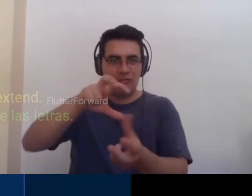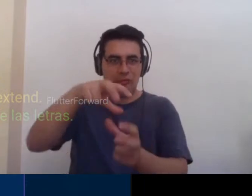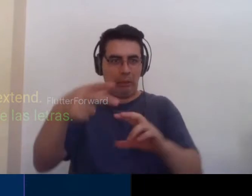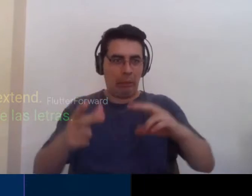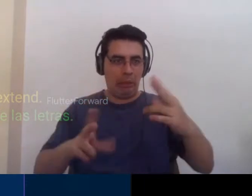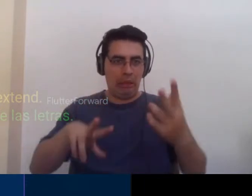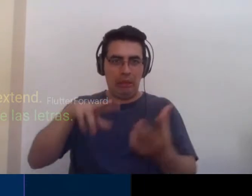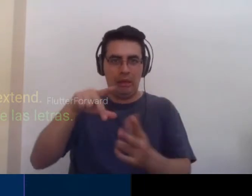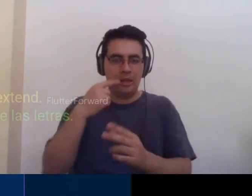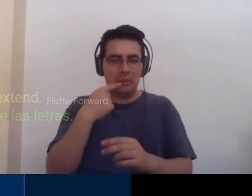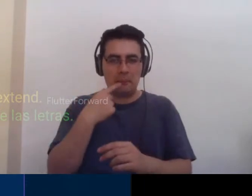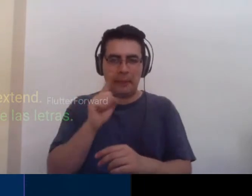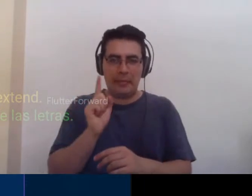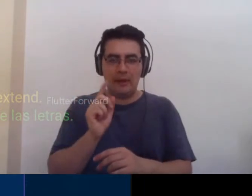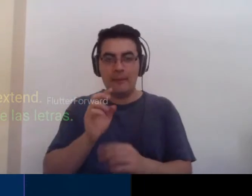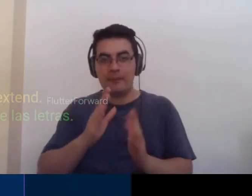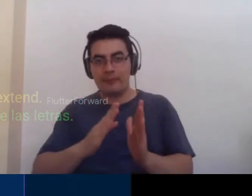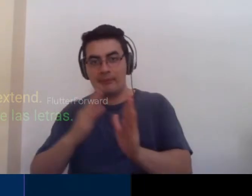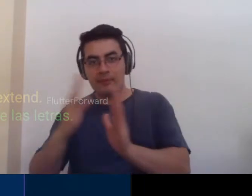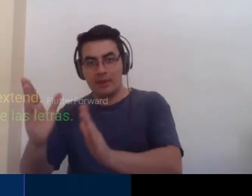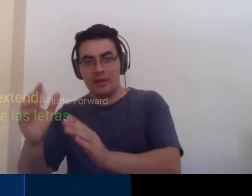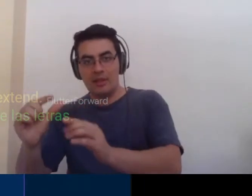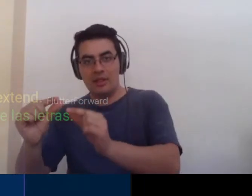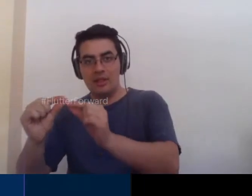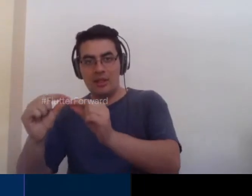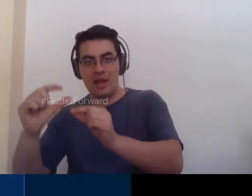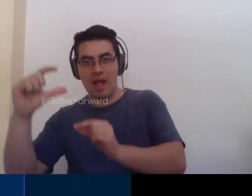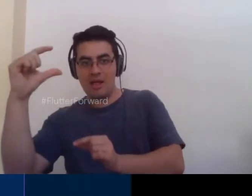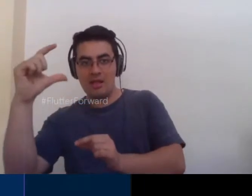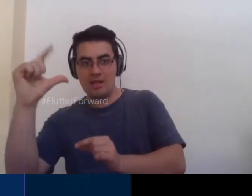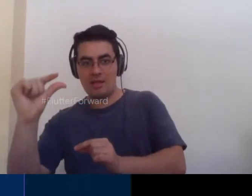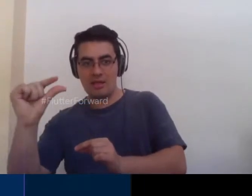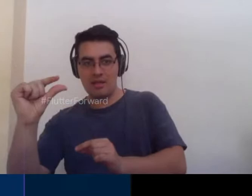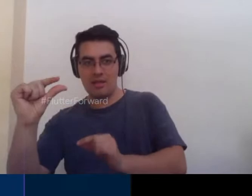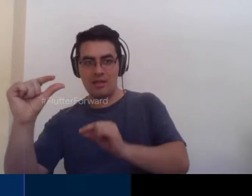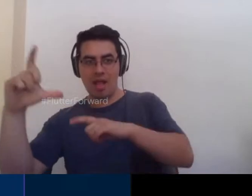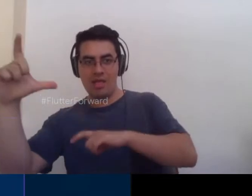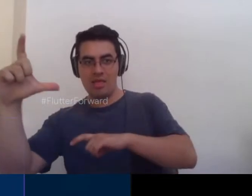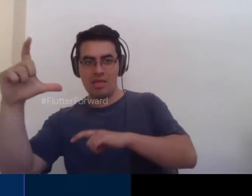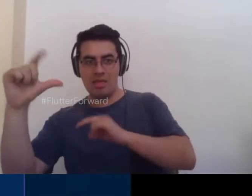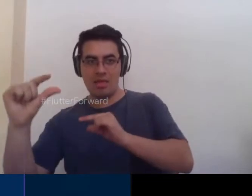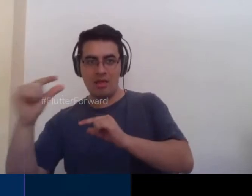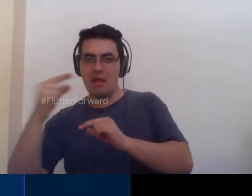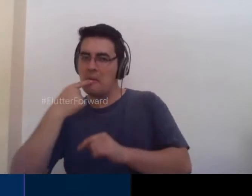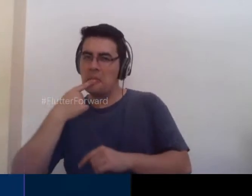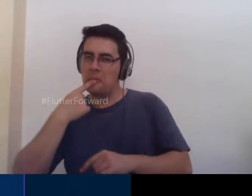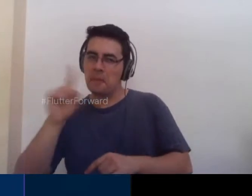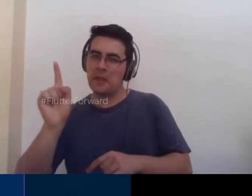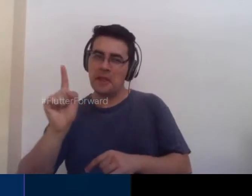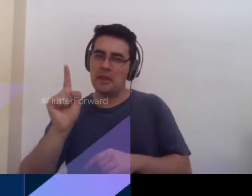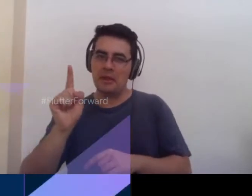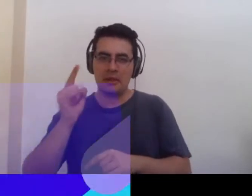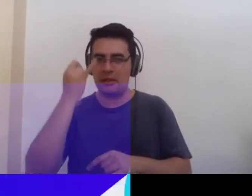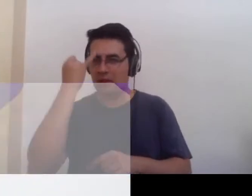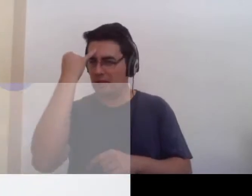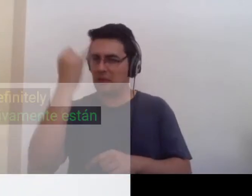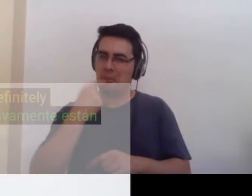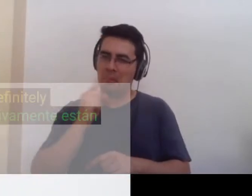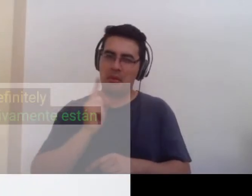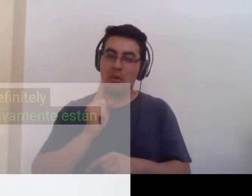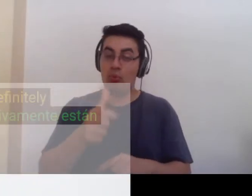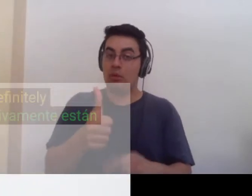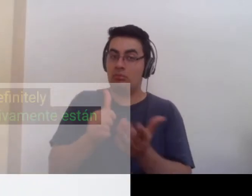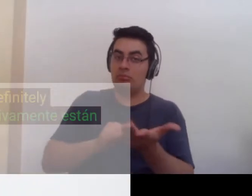tops and the bottoms of the letters extend. This was kind of a weird idea, but I think it's working nicely.